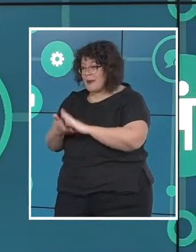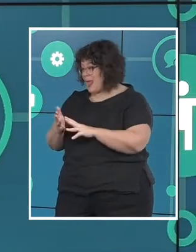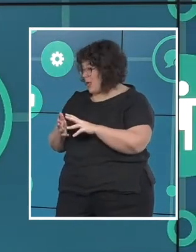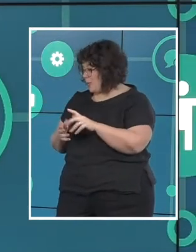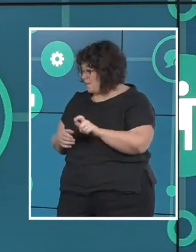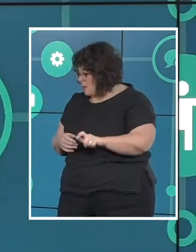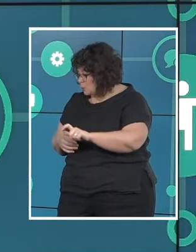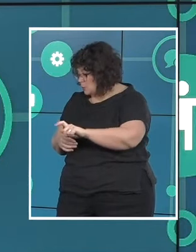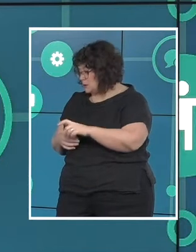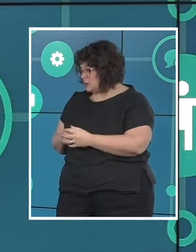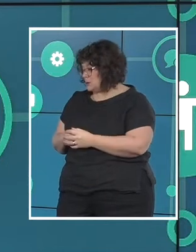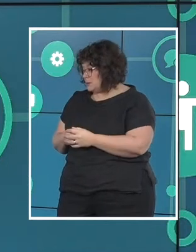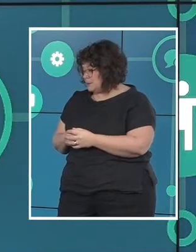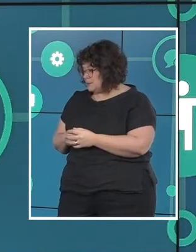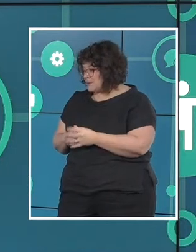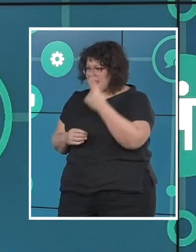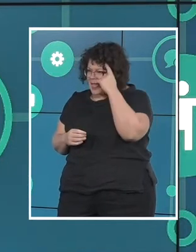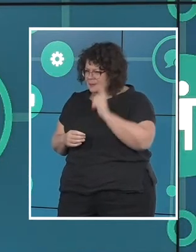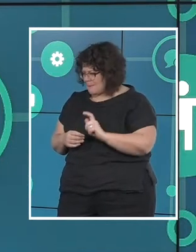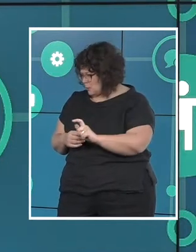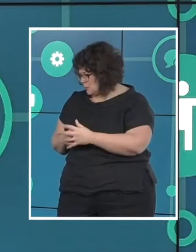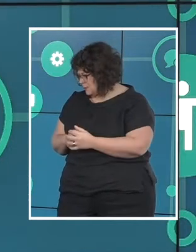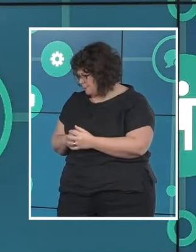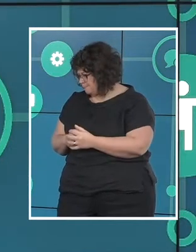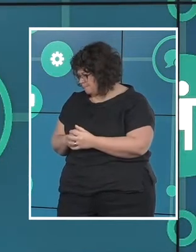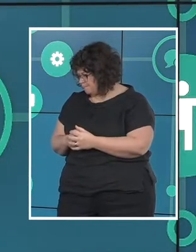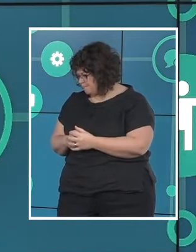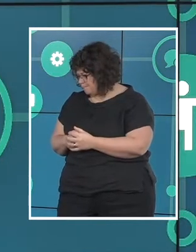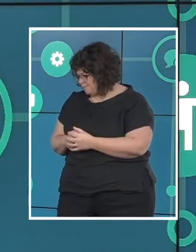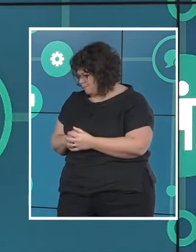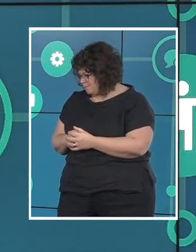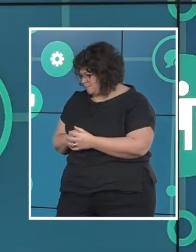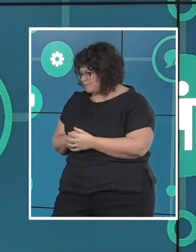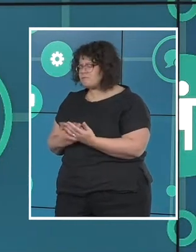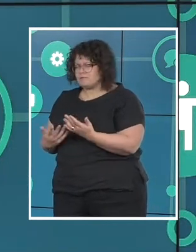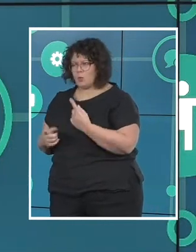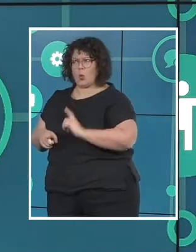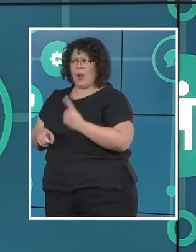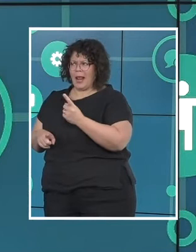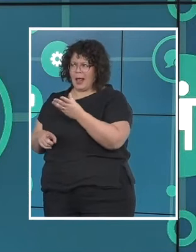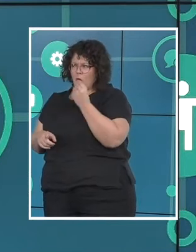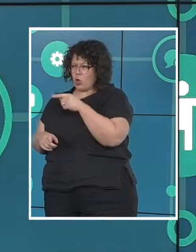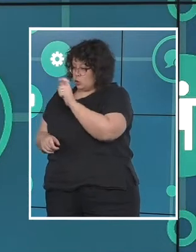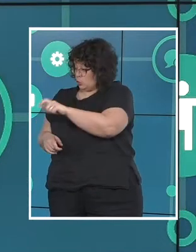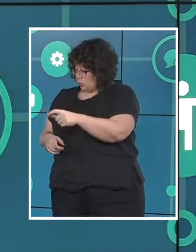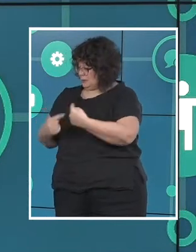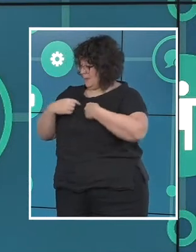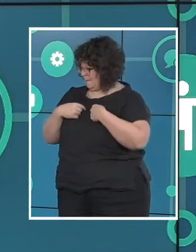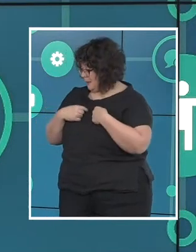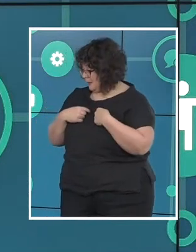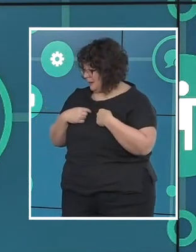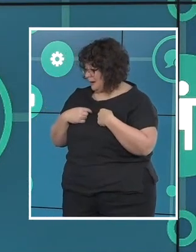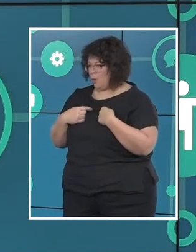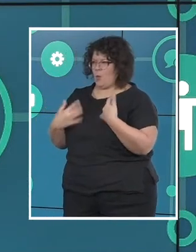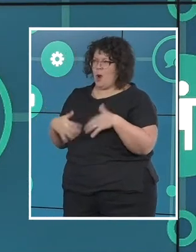them and full independence. So I knew from that moment on that if I really did want to make full inclusion